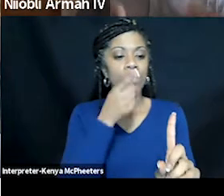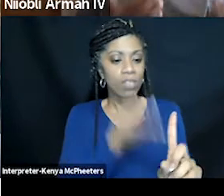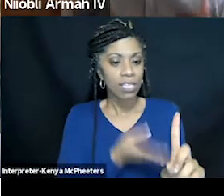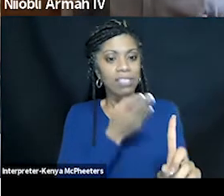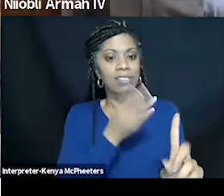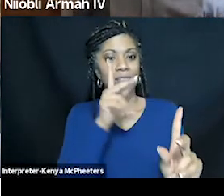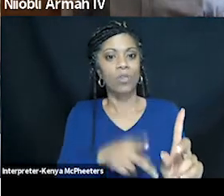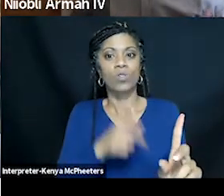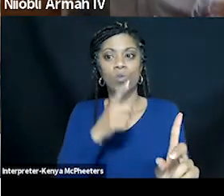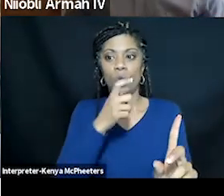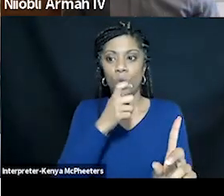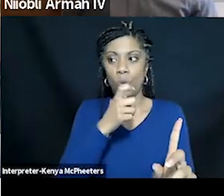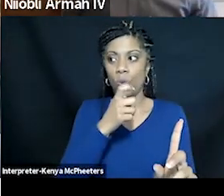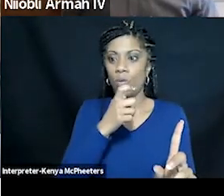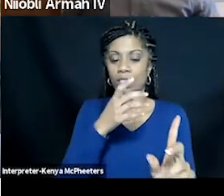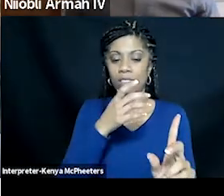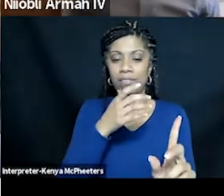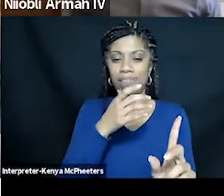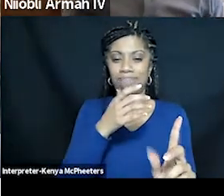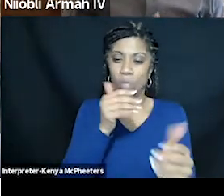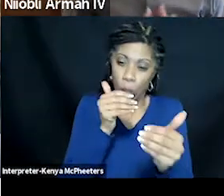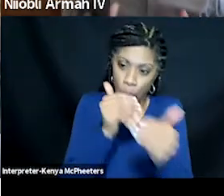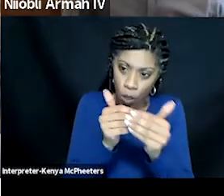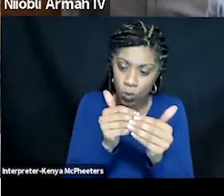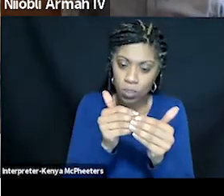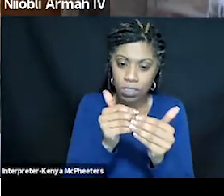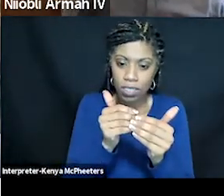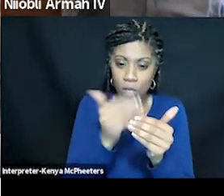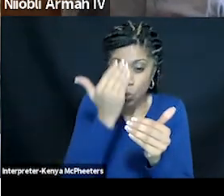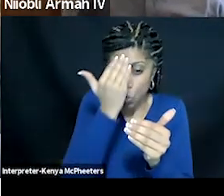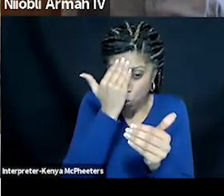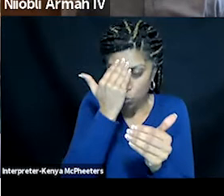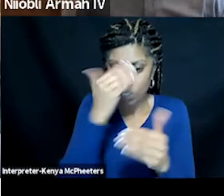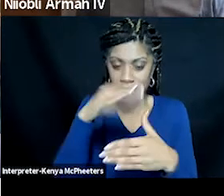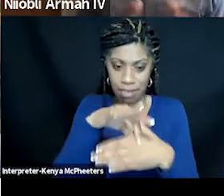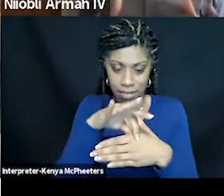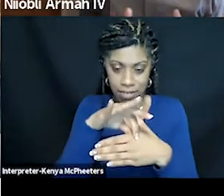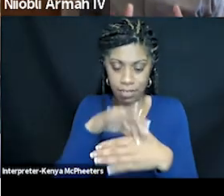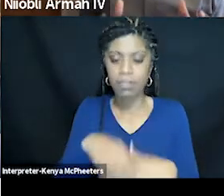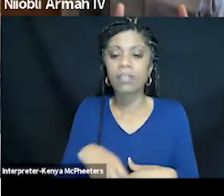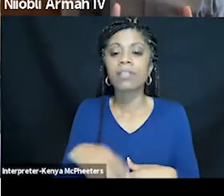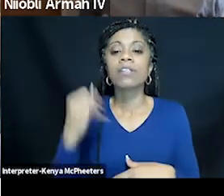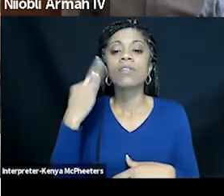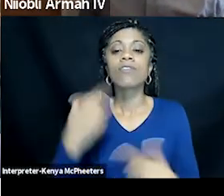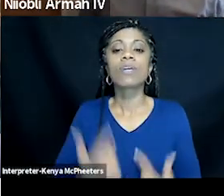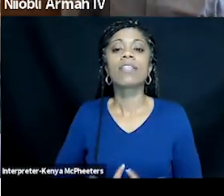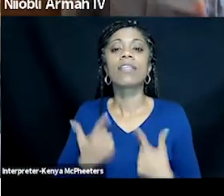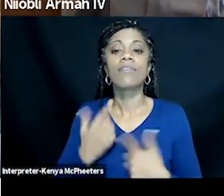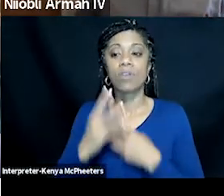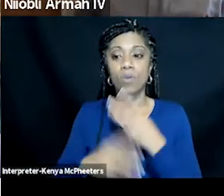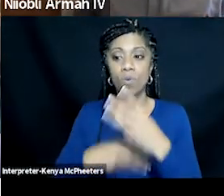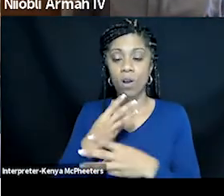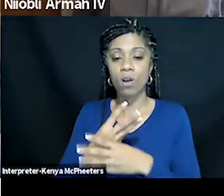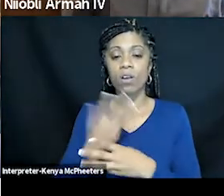proximate to any of the content that's going to come from them. So if we live in a world where the majority of foundation leaders